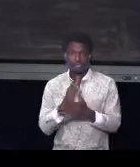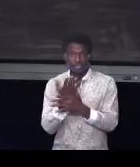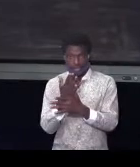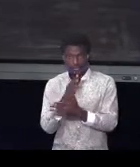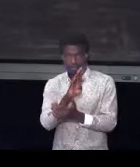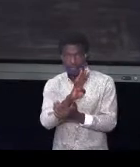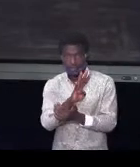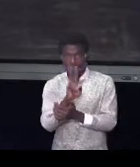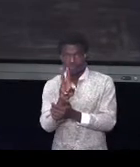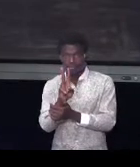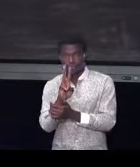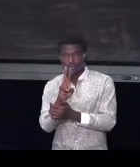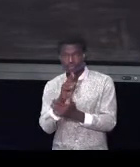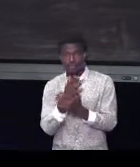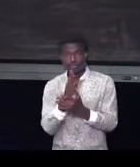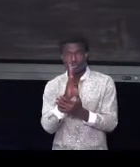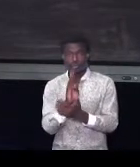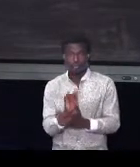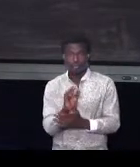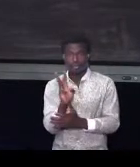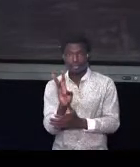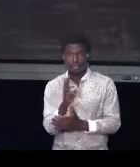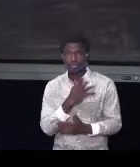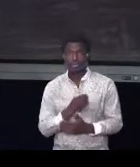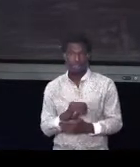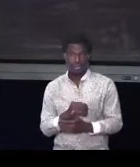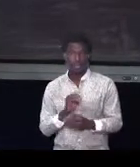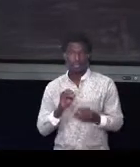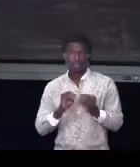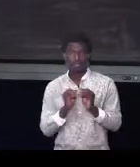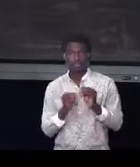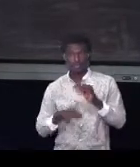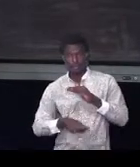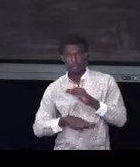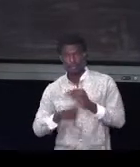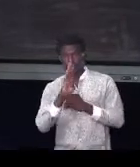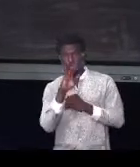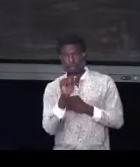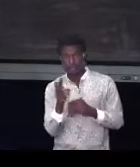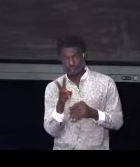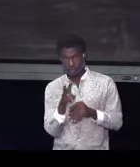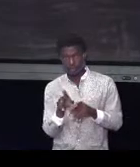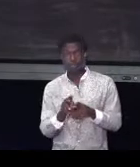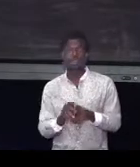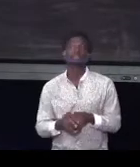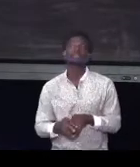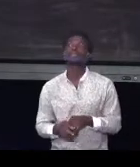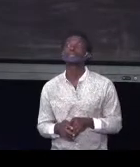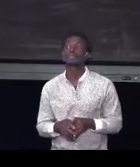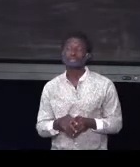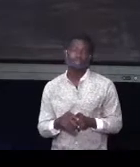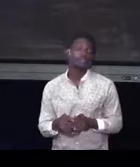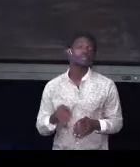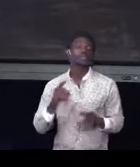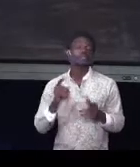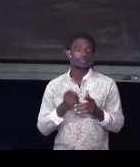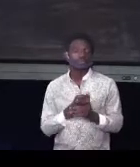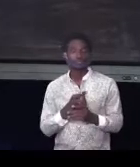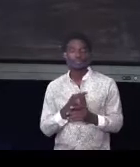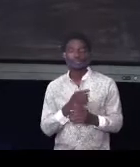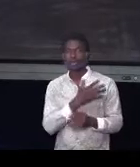I'm dividing 42 by 6. And I have to divide the number below by 6 as well. So 42 divided by 6 will give me